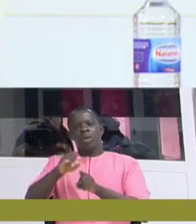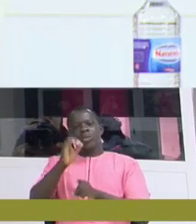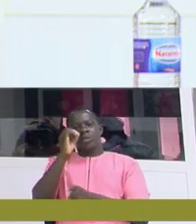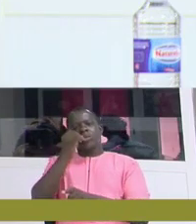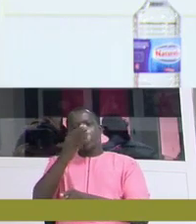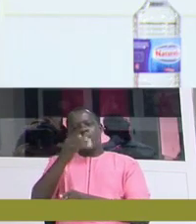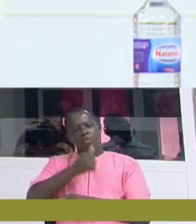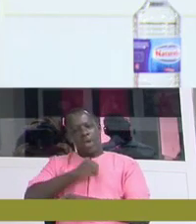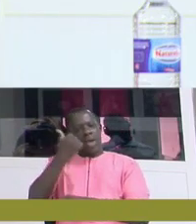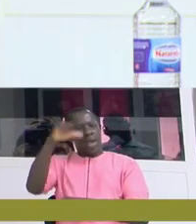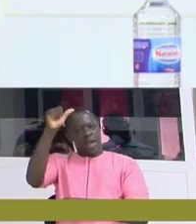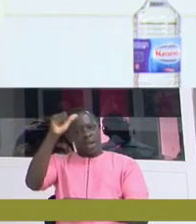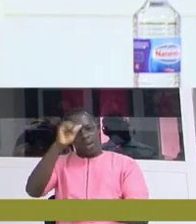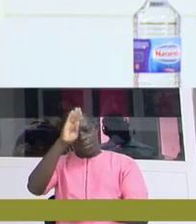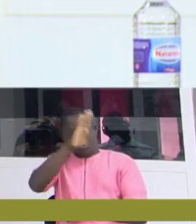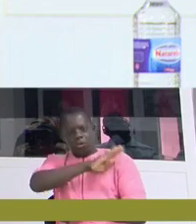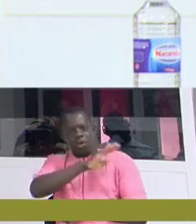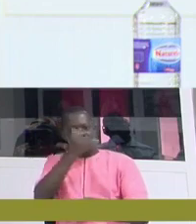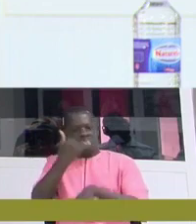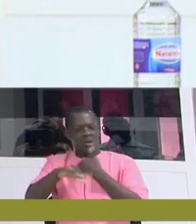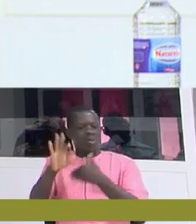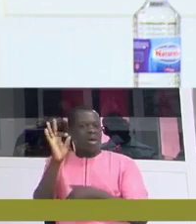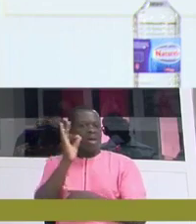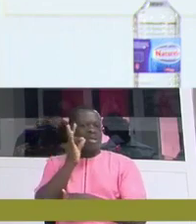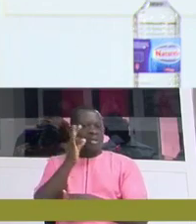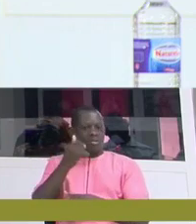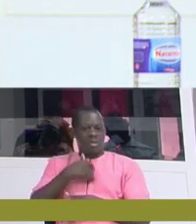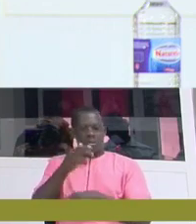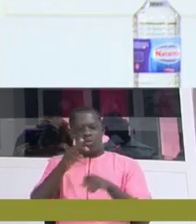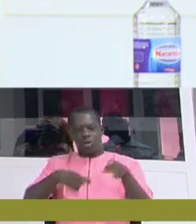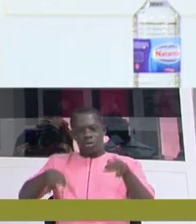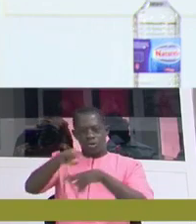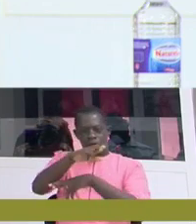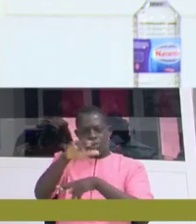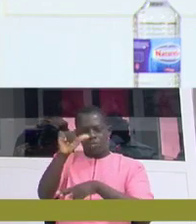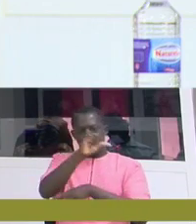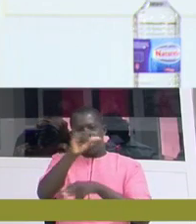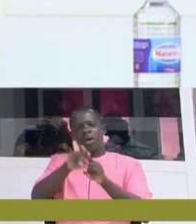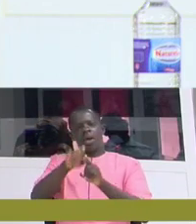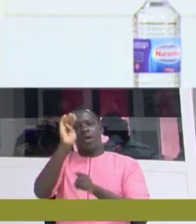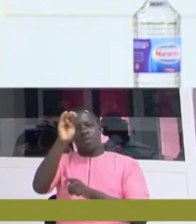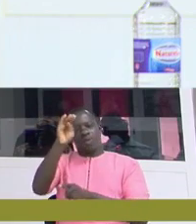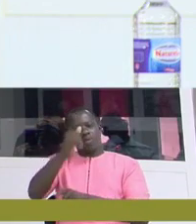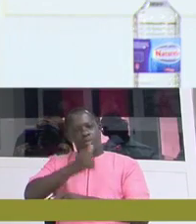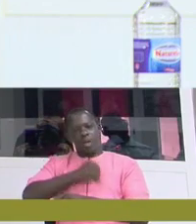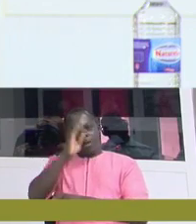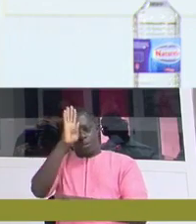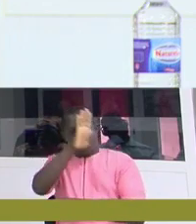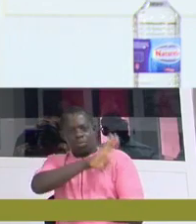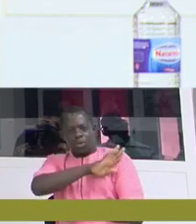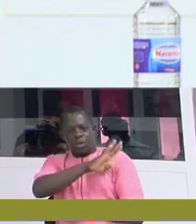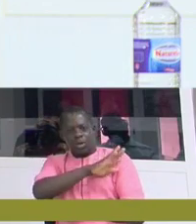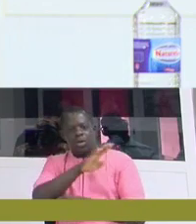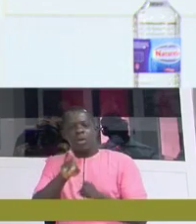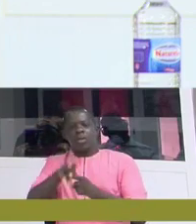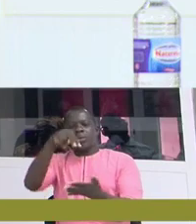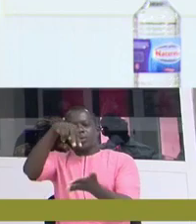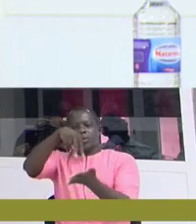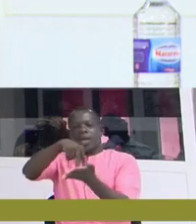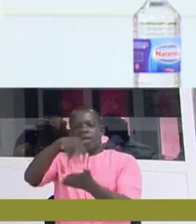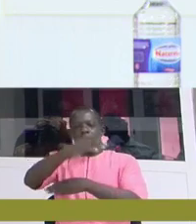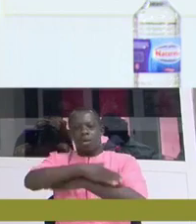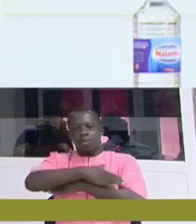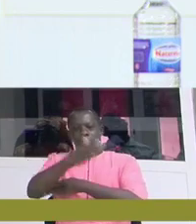I said to him, my elder, he didn't even answer to me. After abamurla nang, when he was coming back, nkonne keba. I called him again, my elder. Alota bundato. He stood at the